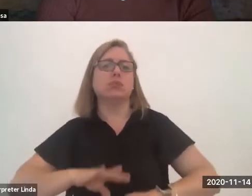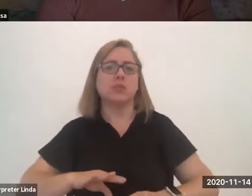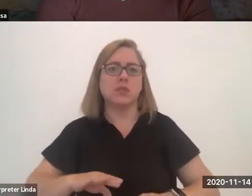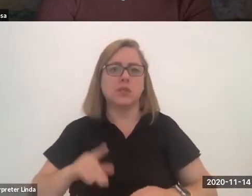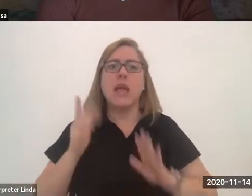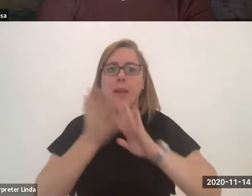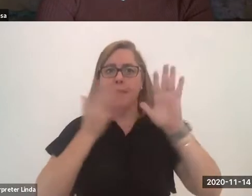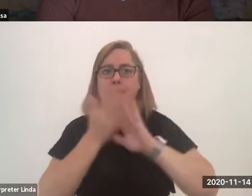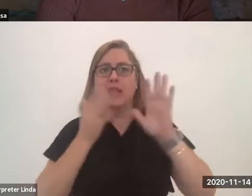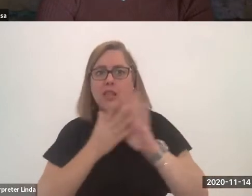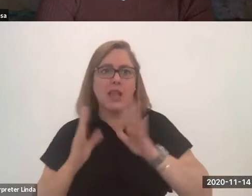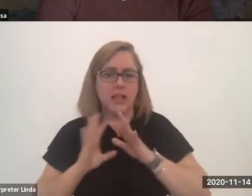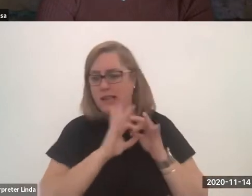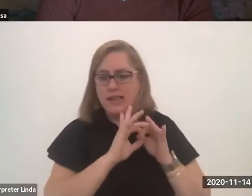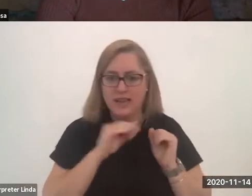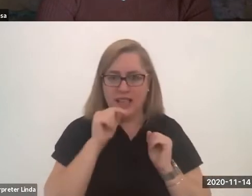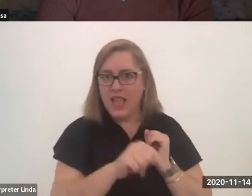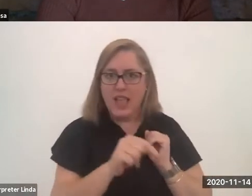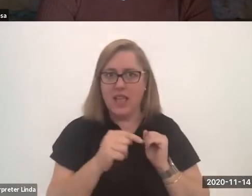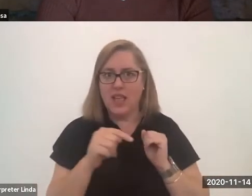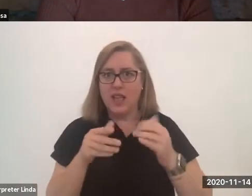lean into this idea that I can't go anywhere else.